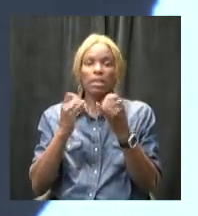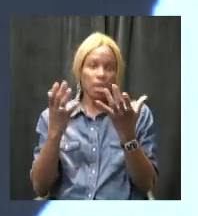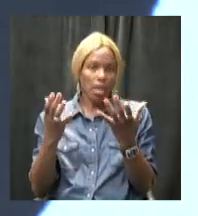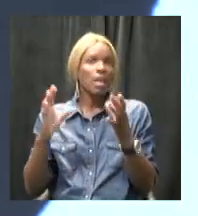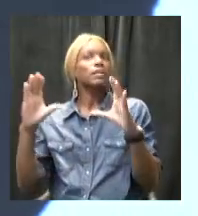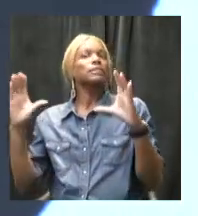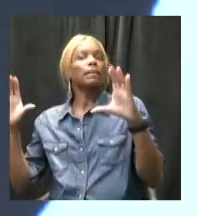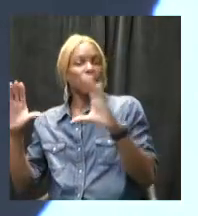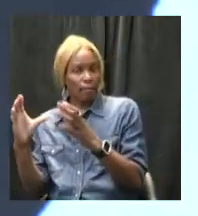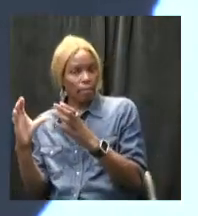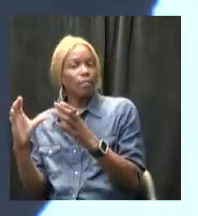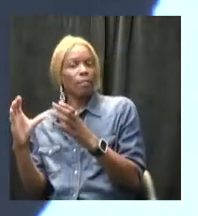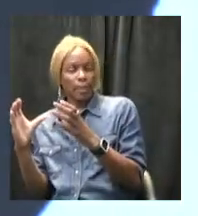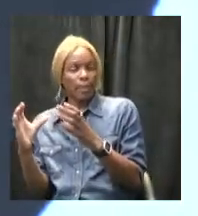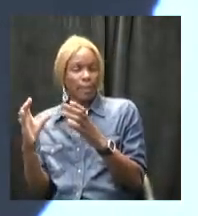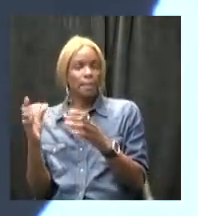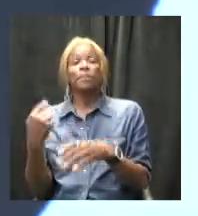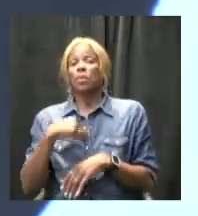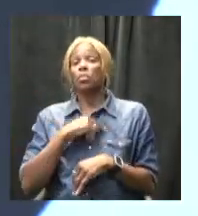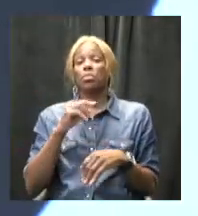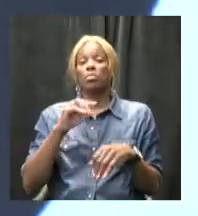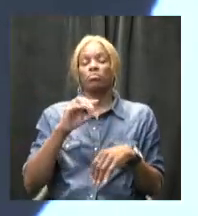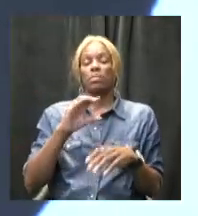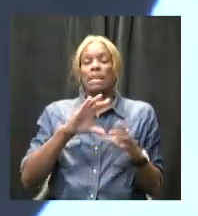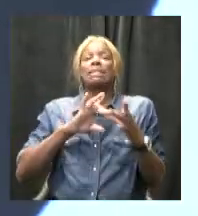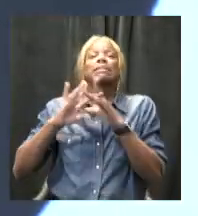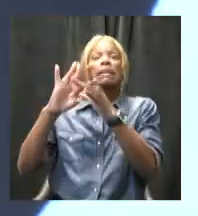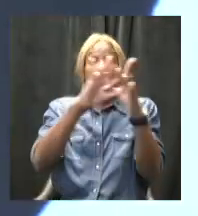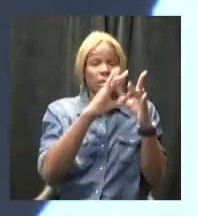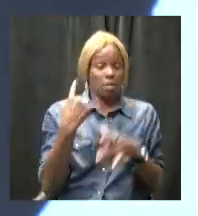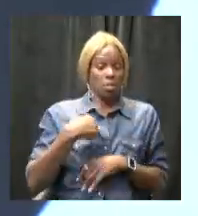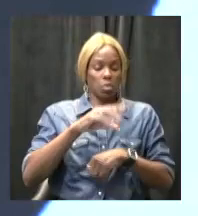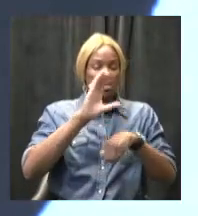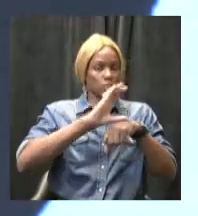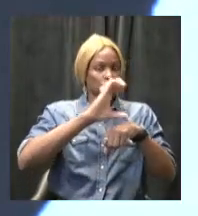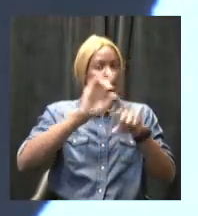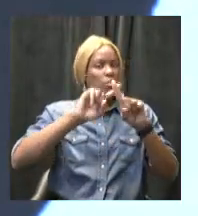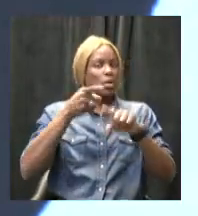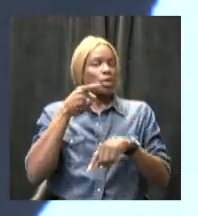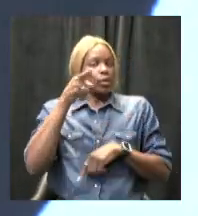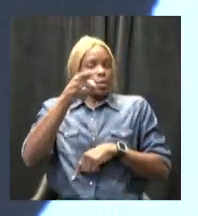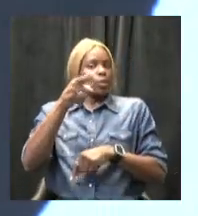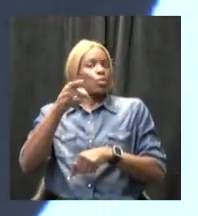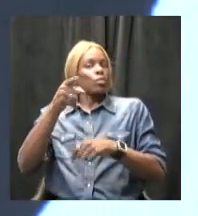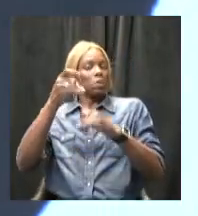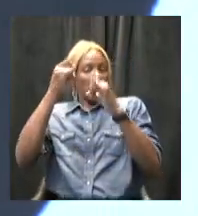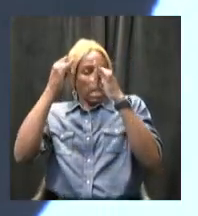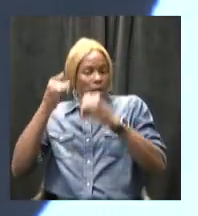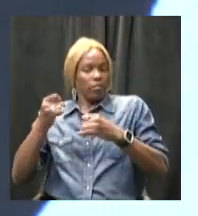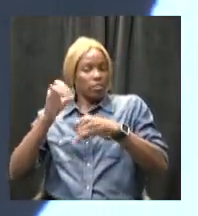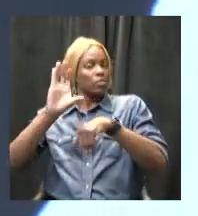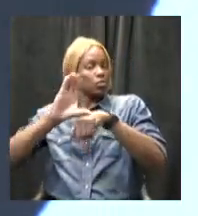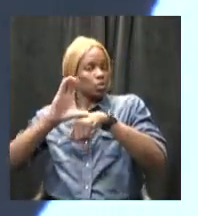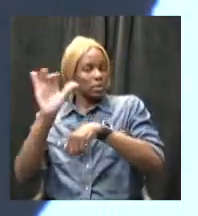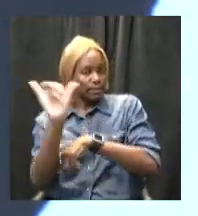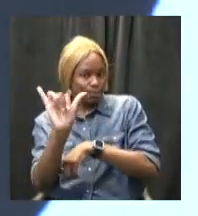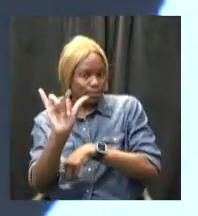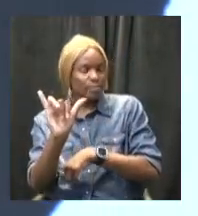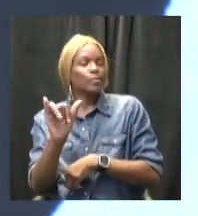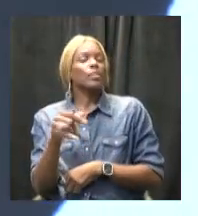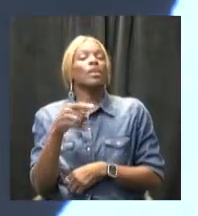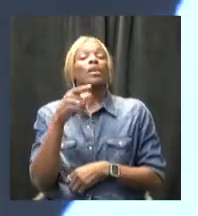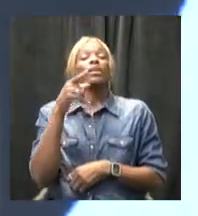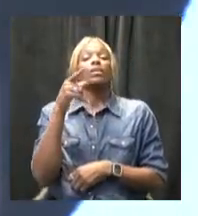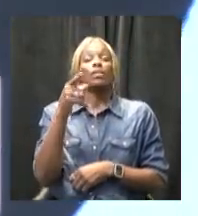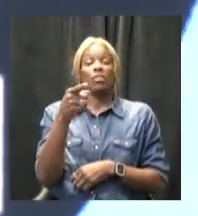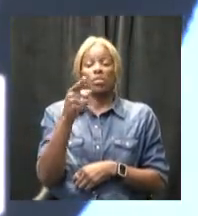understand that we are the church collectively, but you're also church as an individual person. That you are a part of the church. So where you go, the